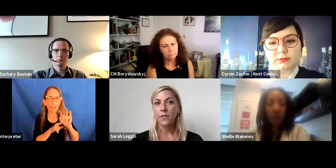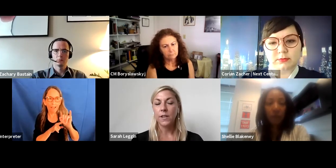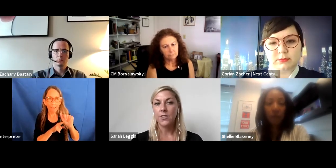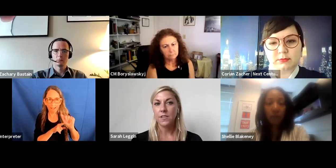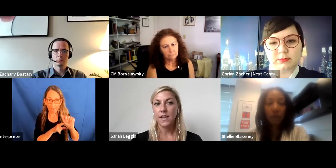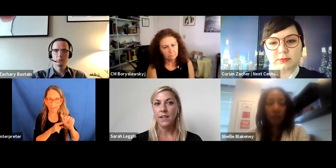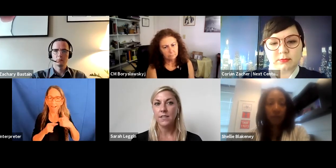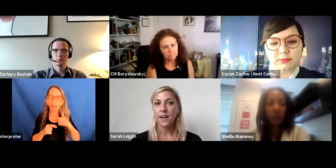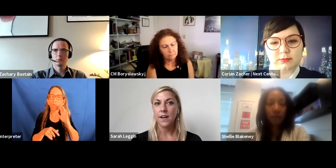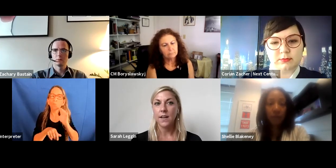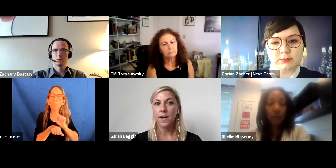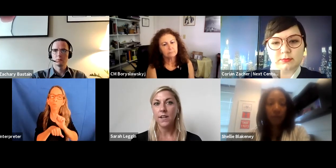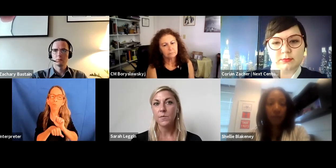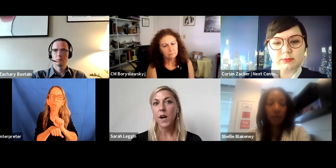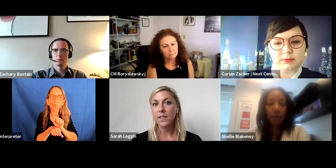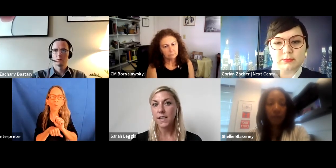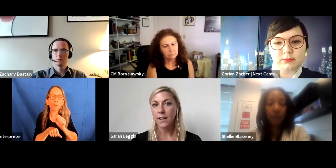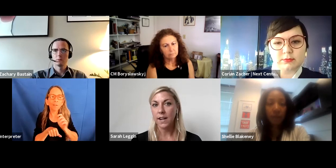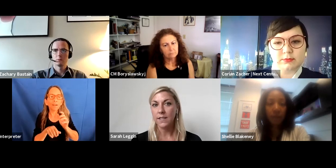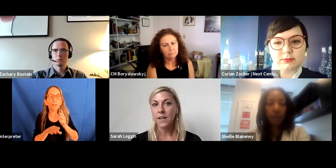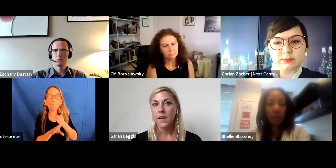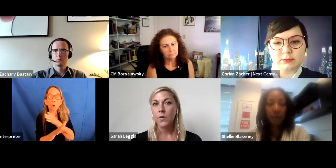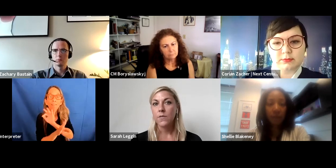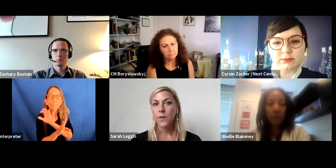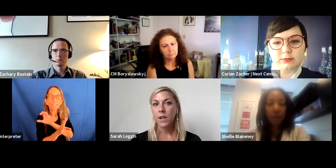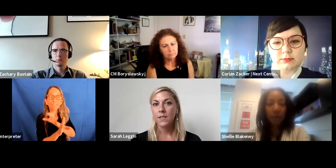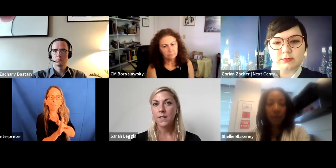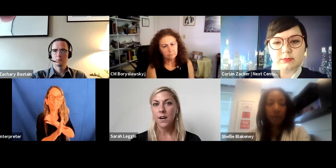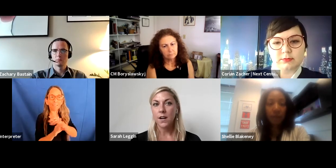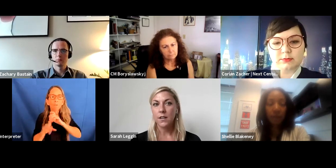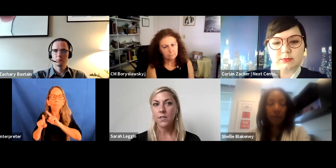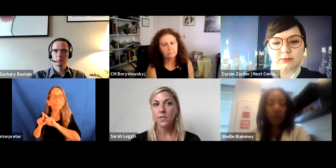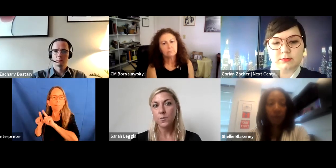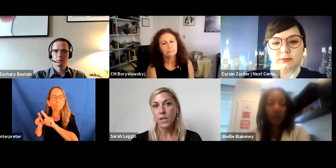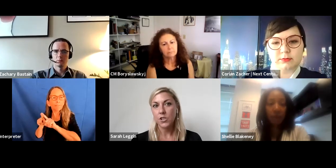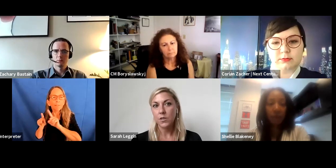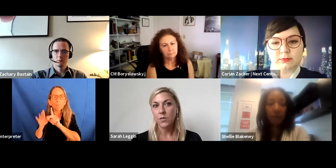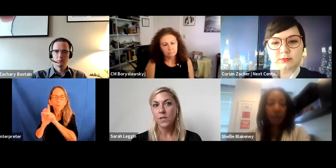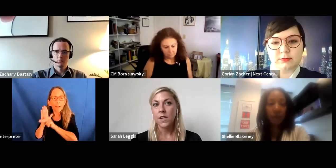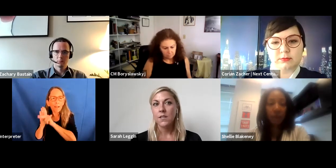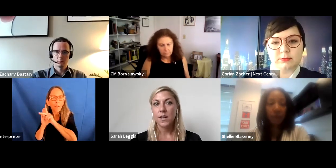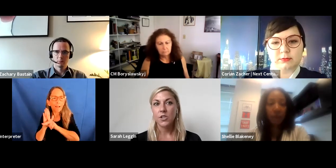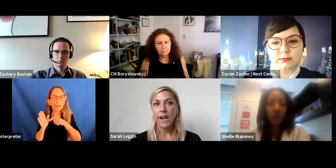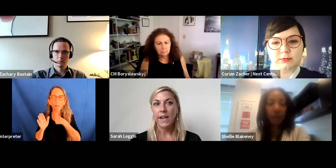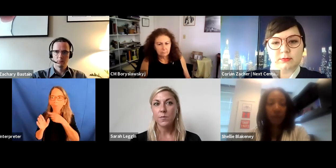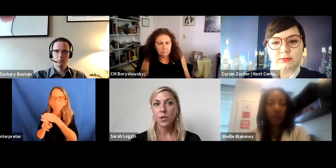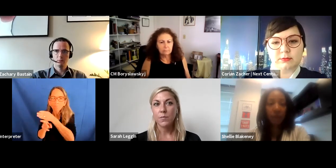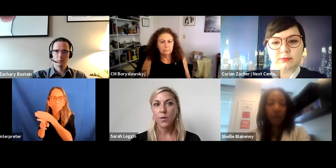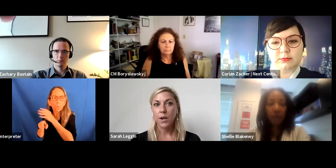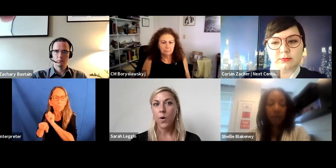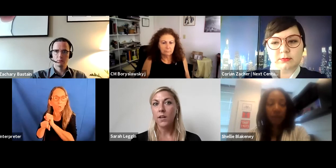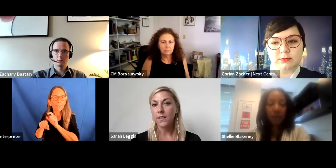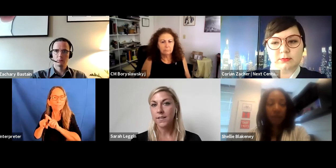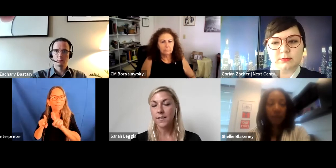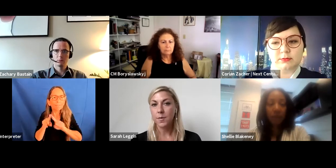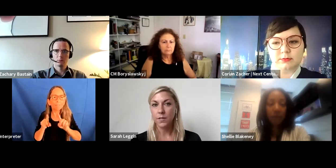other federal agencies on various policy areas, with a focus on consumer issues such as